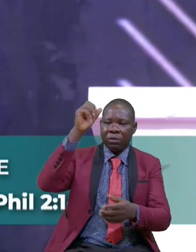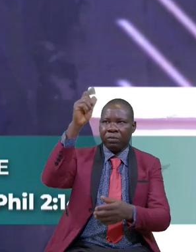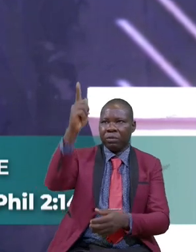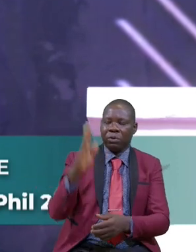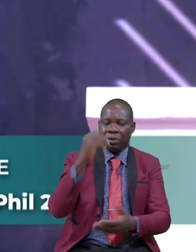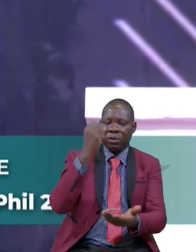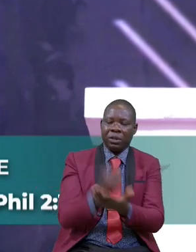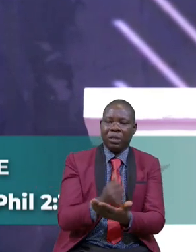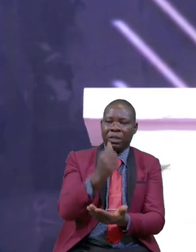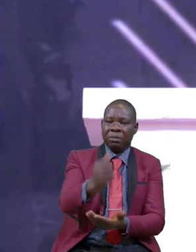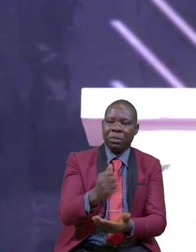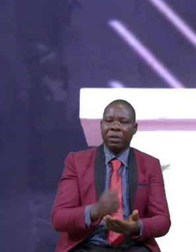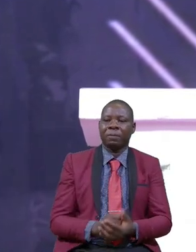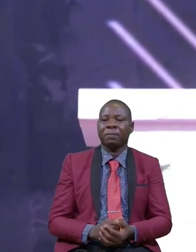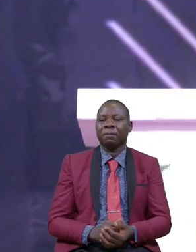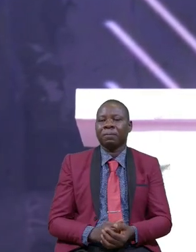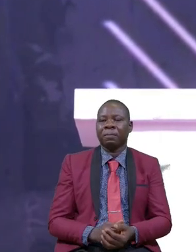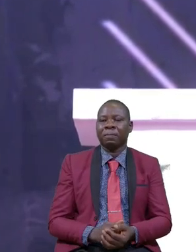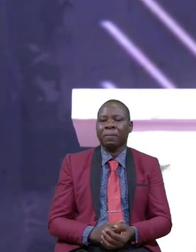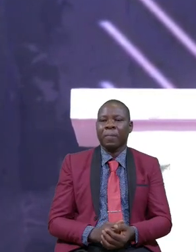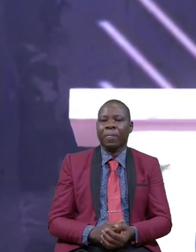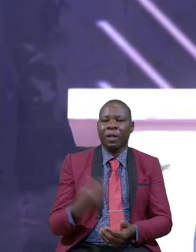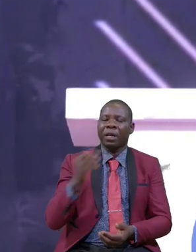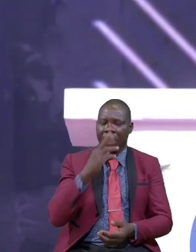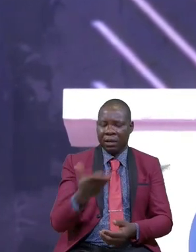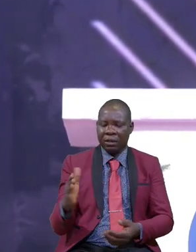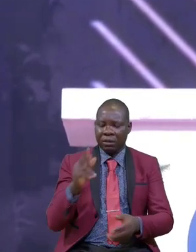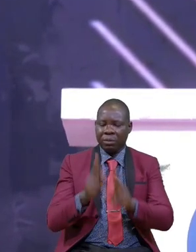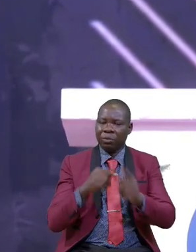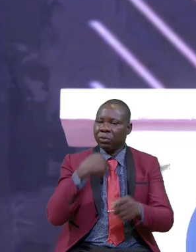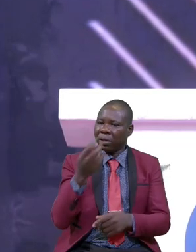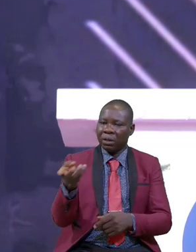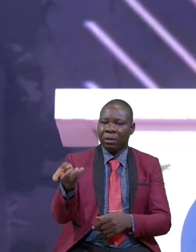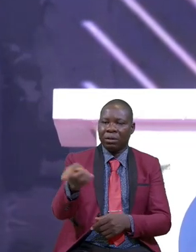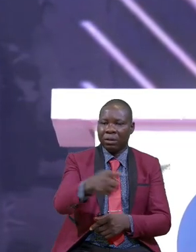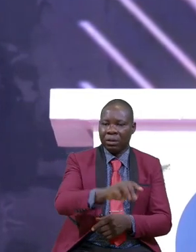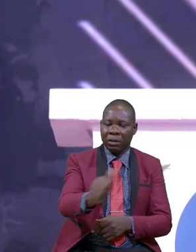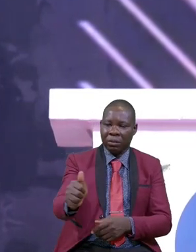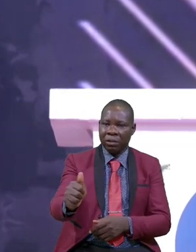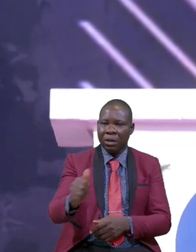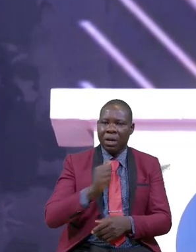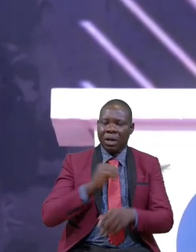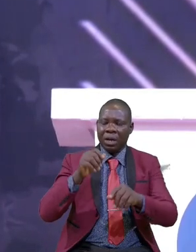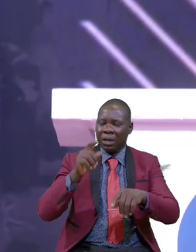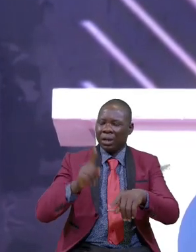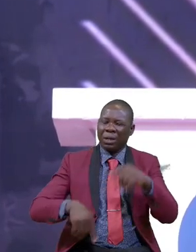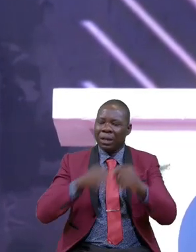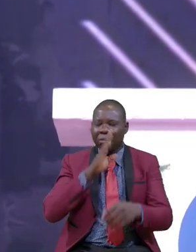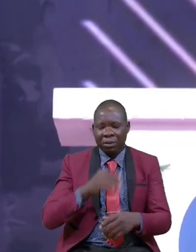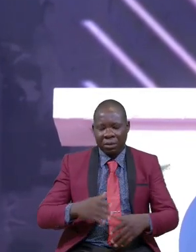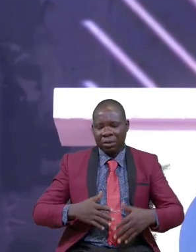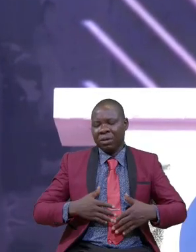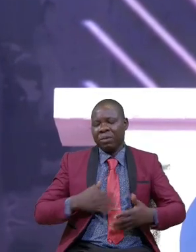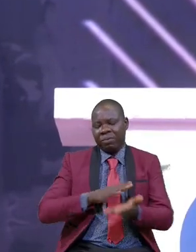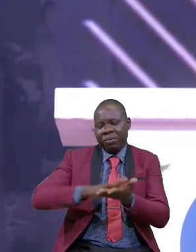know, there are things savez, people tell themselves, I cannot be pure, I cannot pur. Be blameless, I cannot